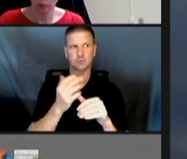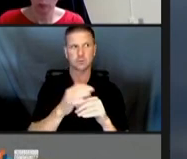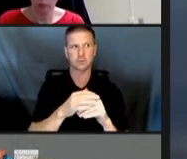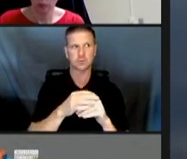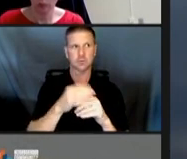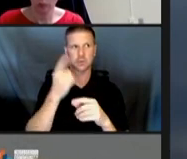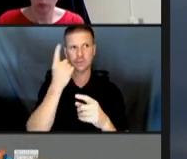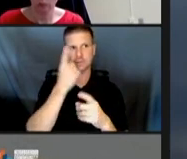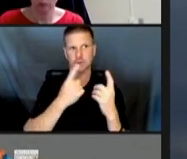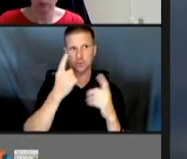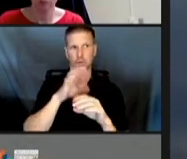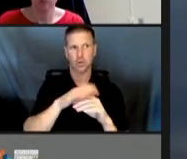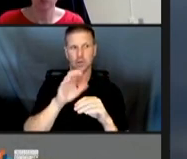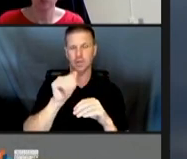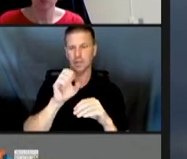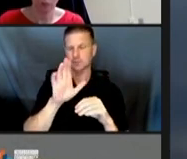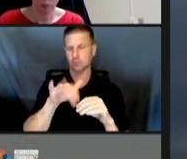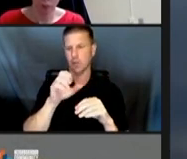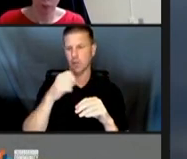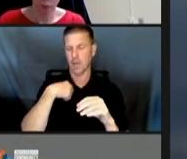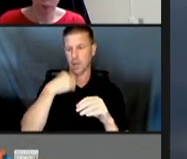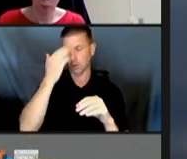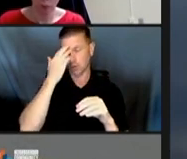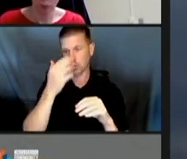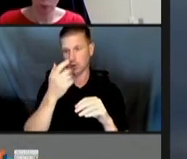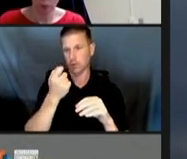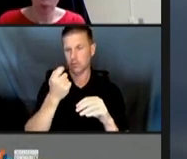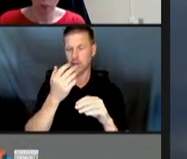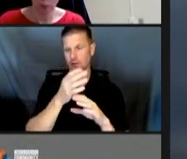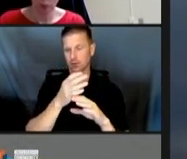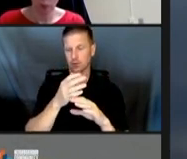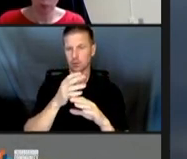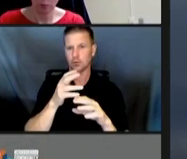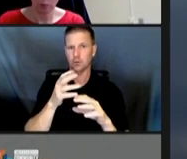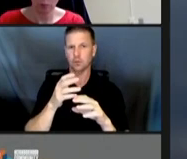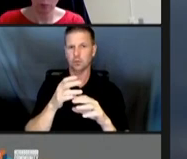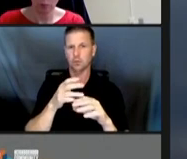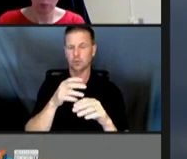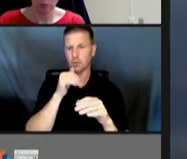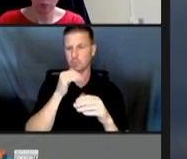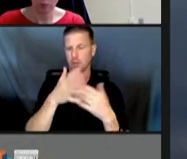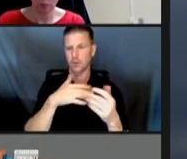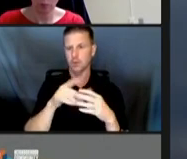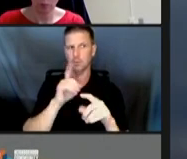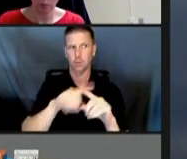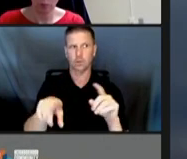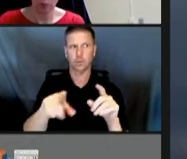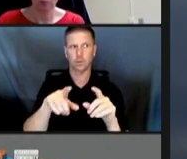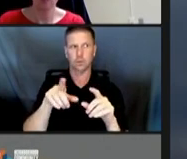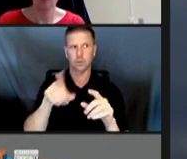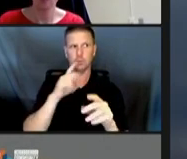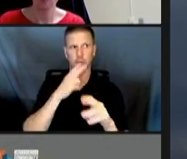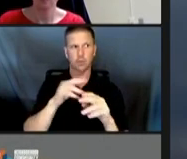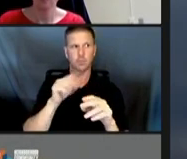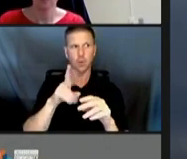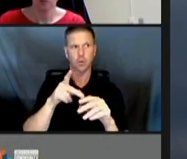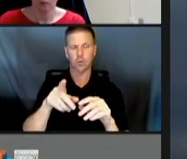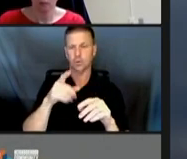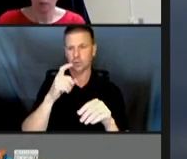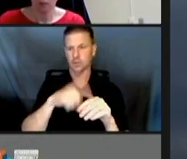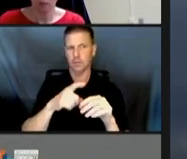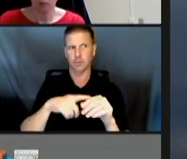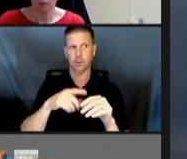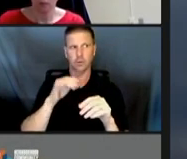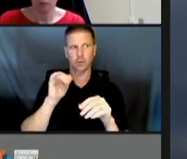considered on a case-by-case basis. I mean, I know it's a bit arbitrary, but as you mentioned, Mark, I mean, there are some times where we're just like,